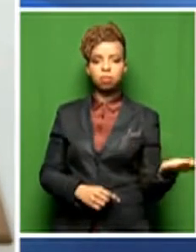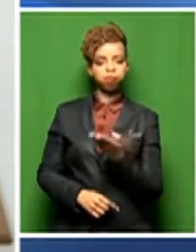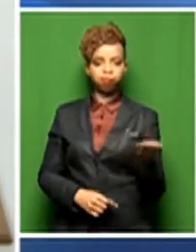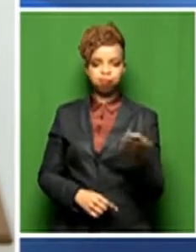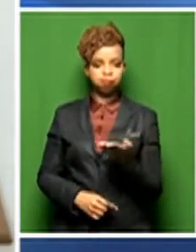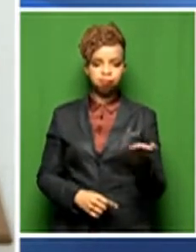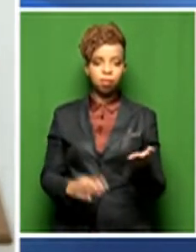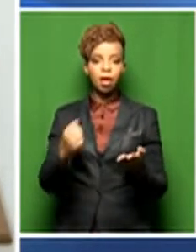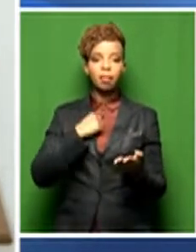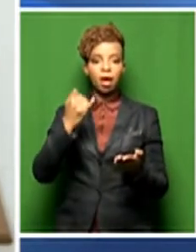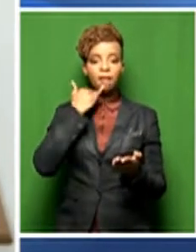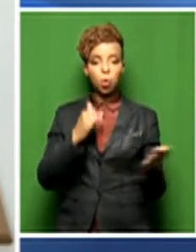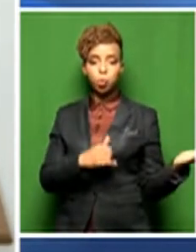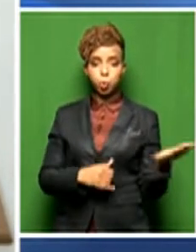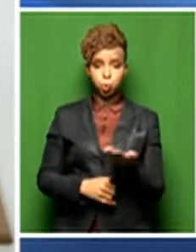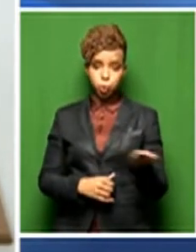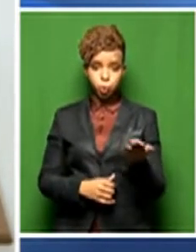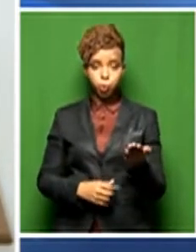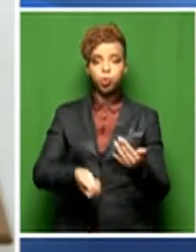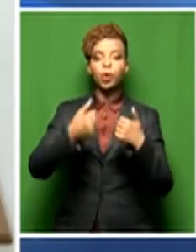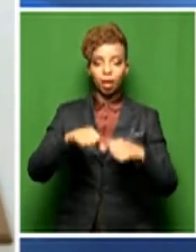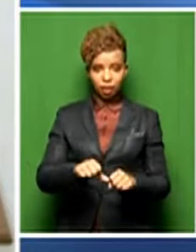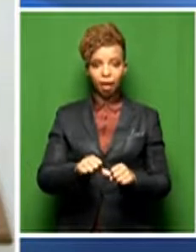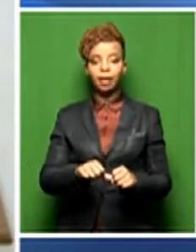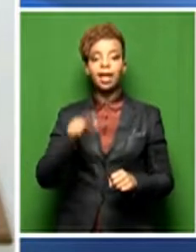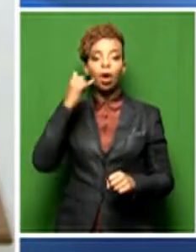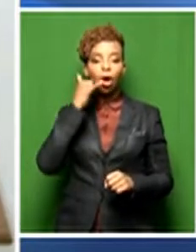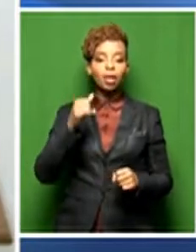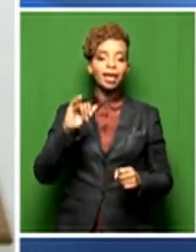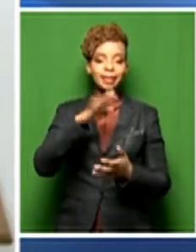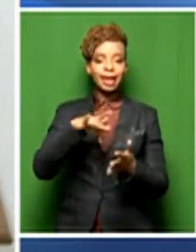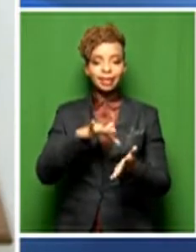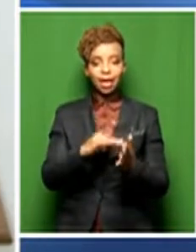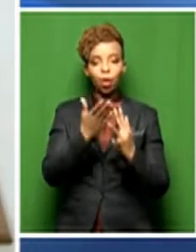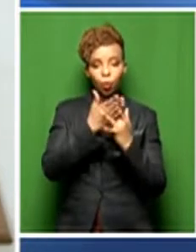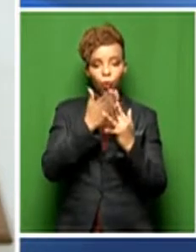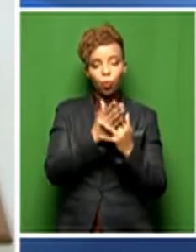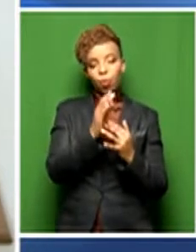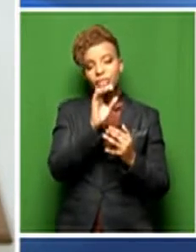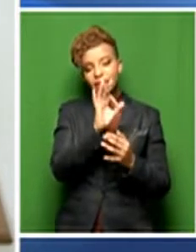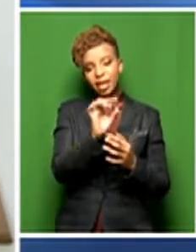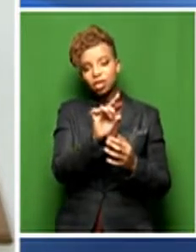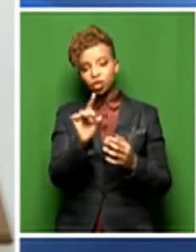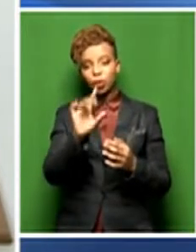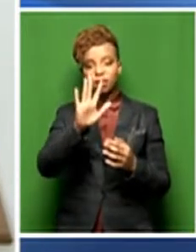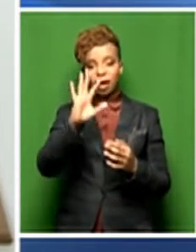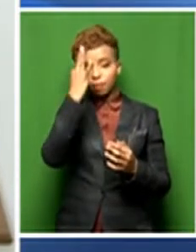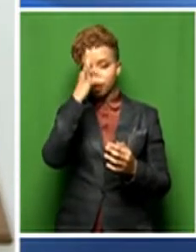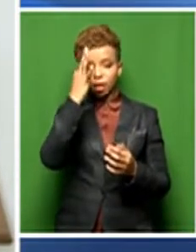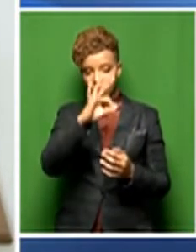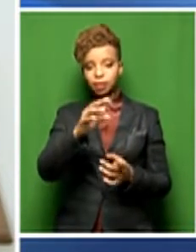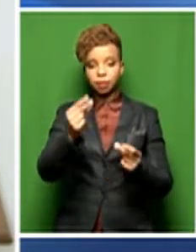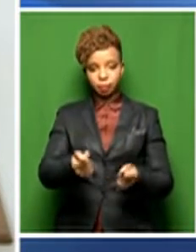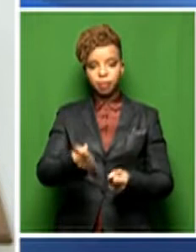responds within 5 minutes, 3 to 5 minutes. There is an emergency response around my area of 5